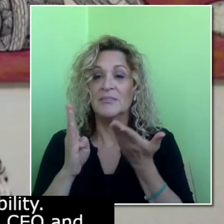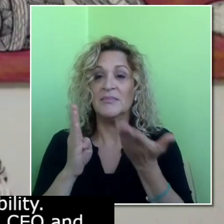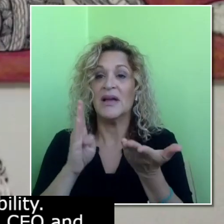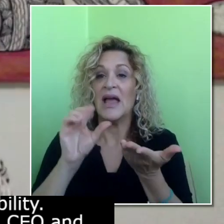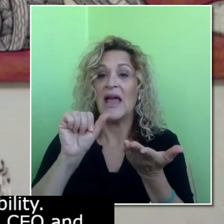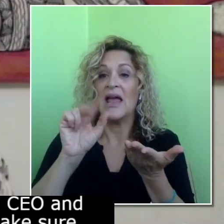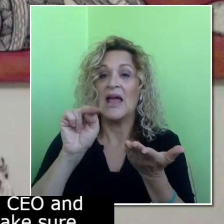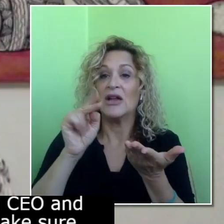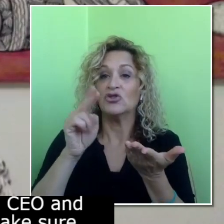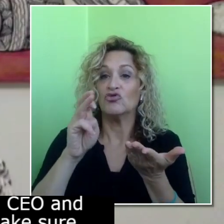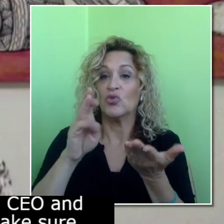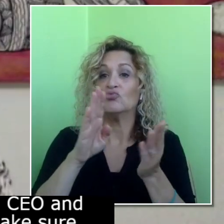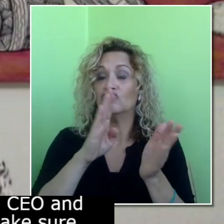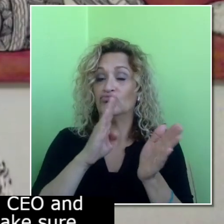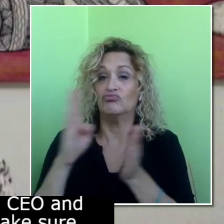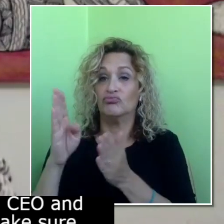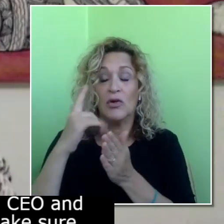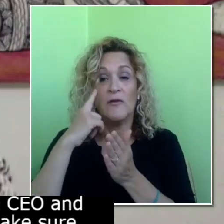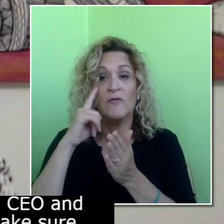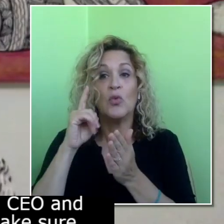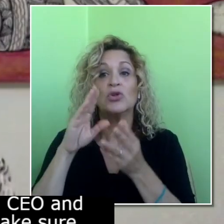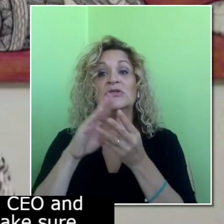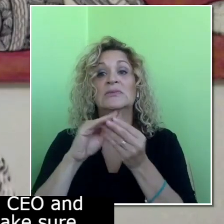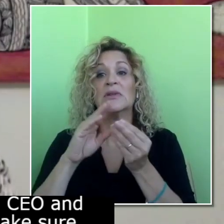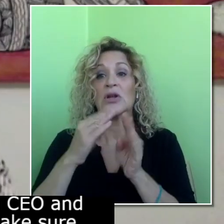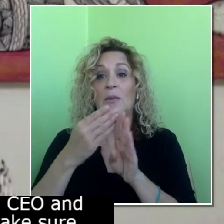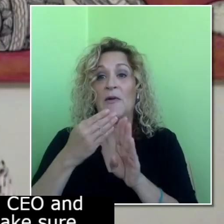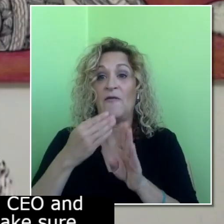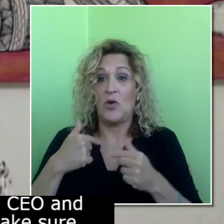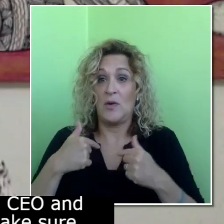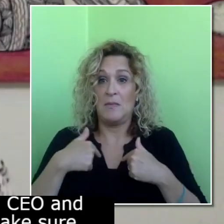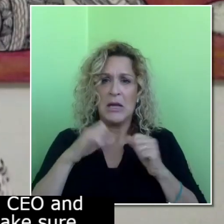me, can we just double check that, please?